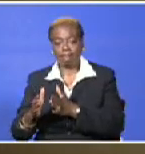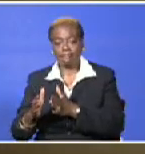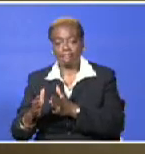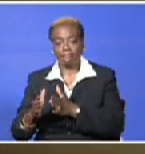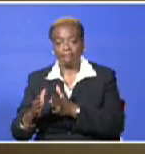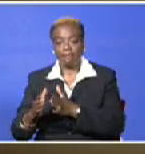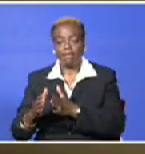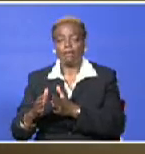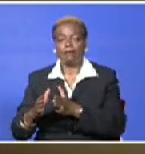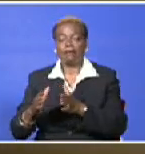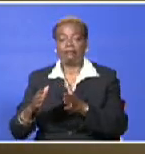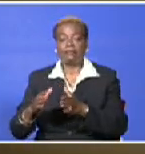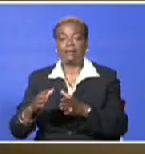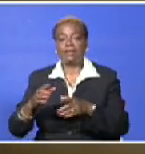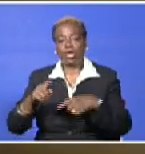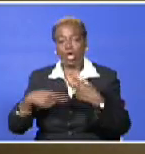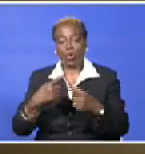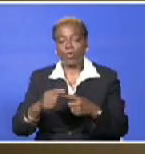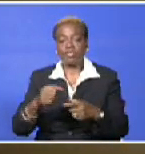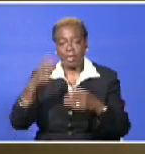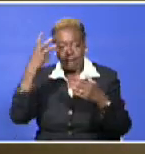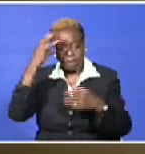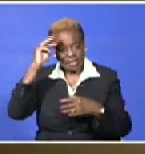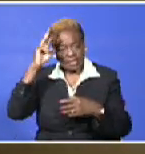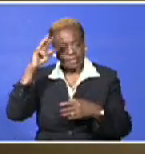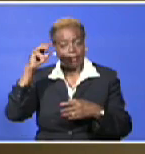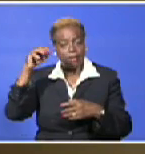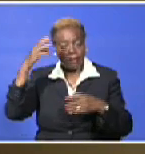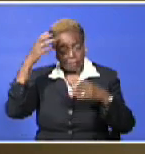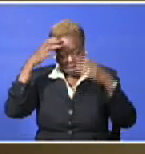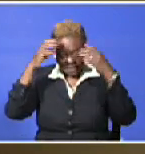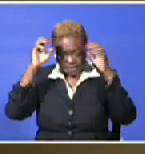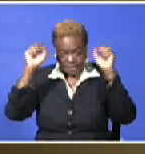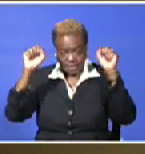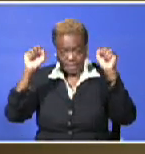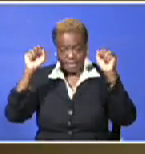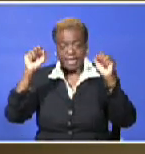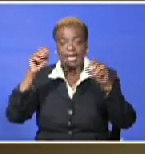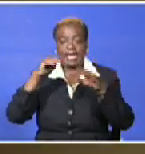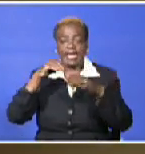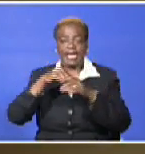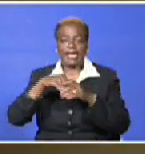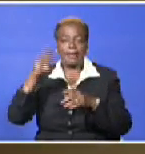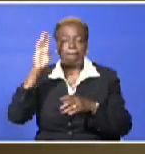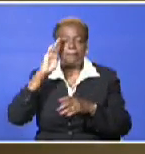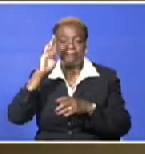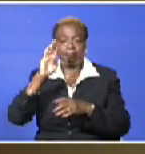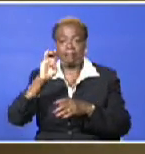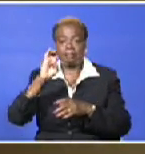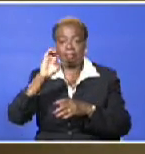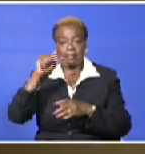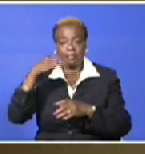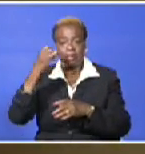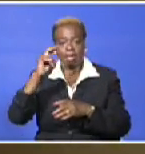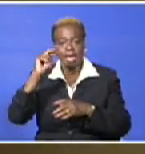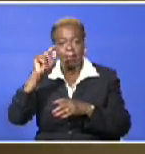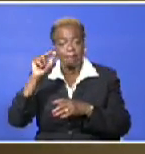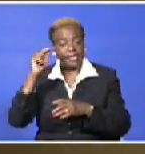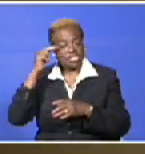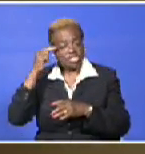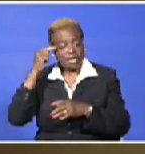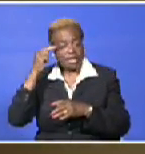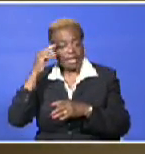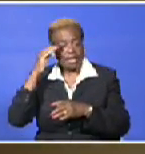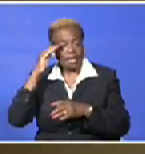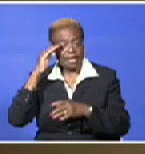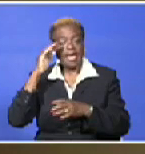Mr. Bowleg, the president, at the end of the month to the Basketball World Congress meetings in Beijing to be involved with that. It really helps me to go